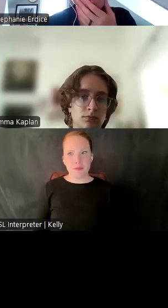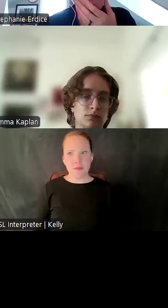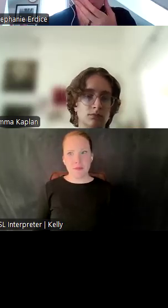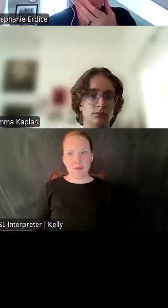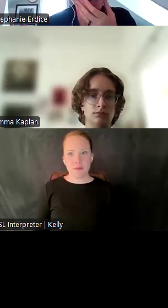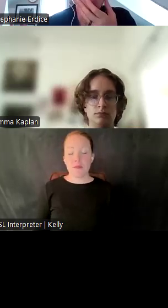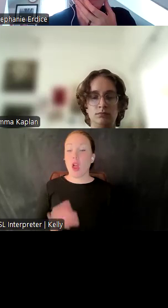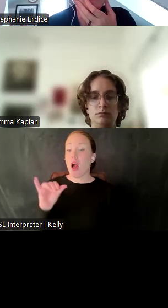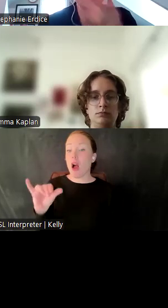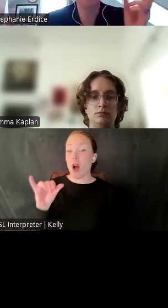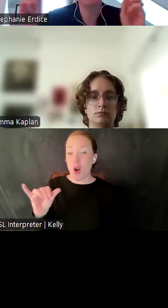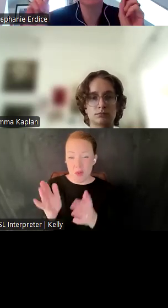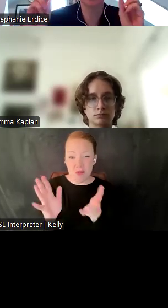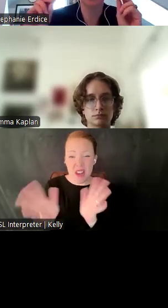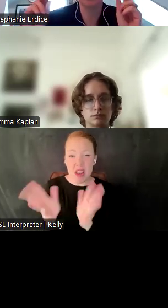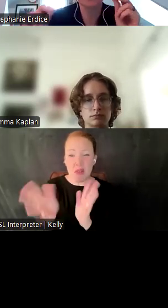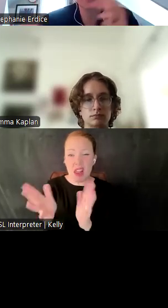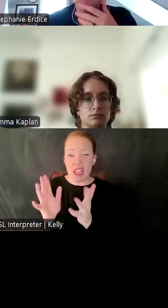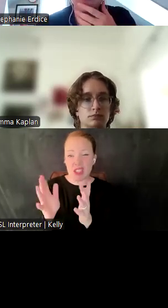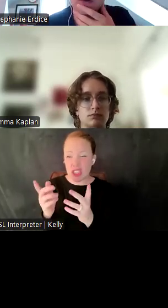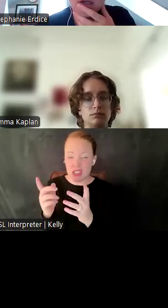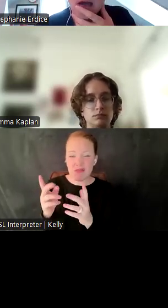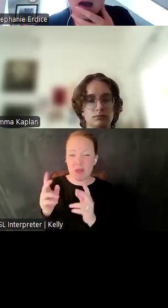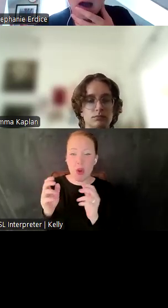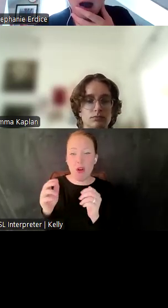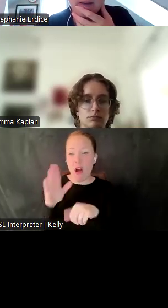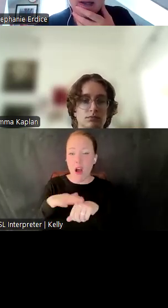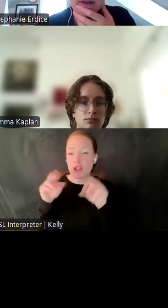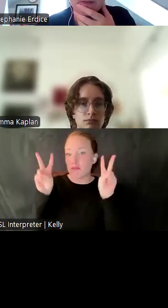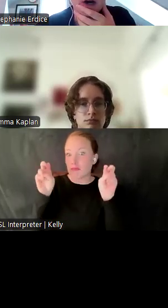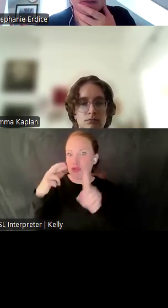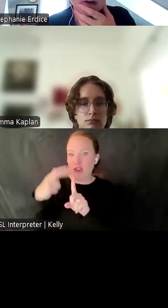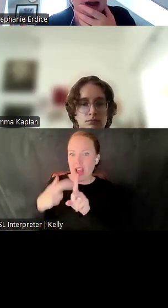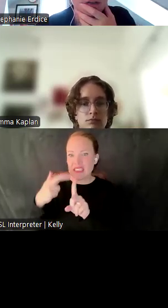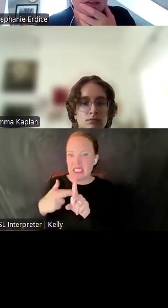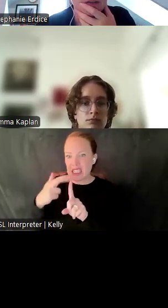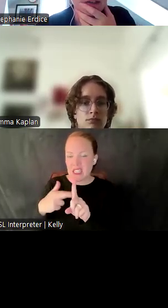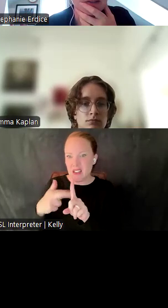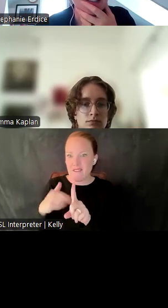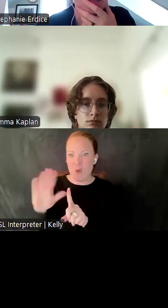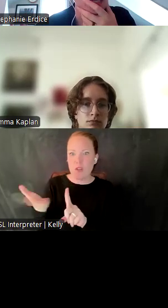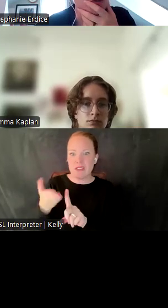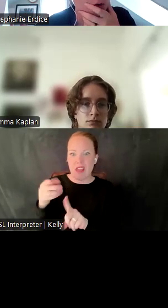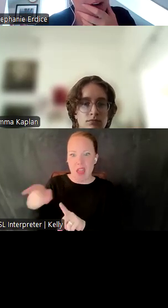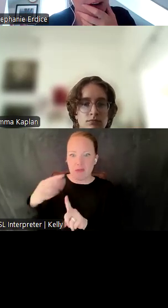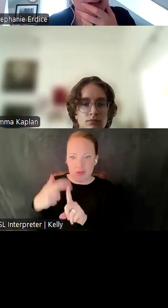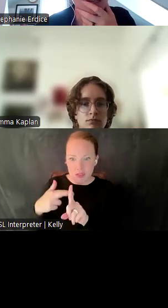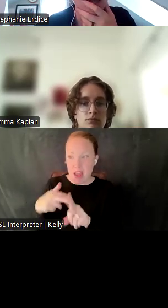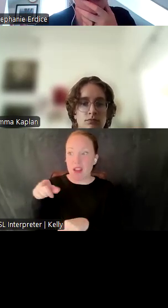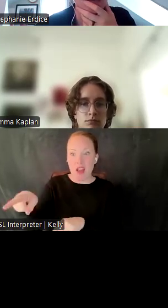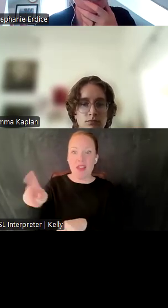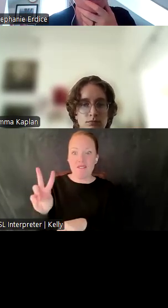some manipulation on renting in quotes. April wrote, in an apartment or house that the victim has to pay